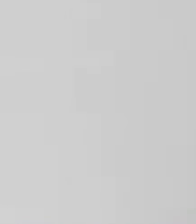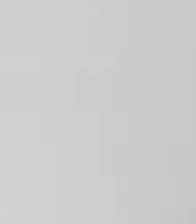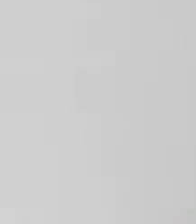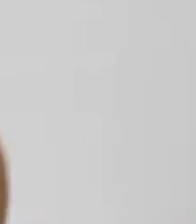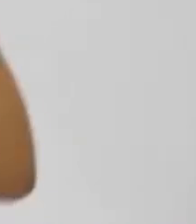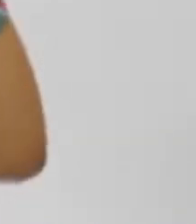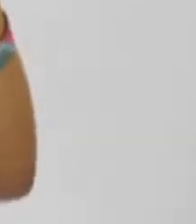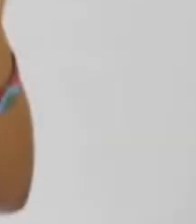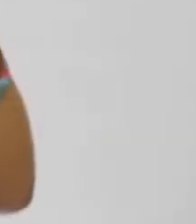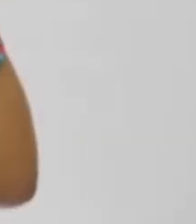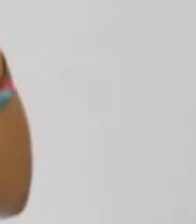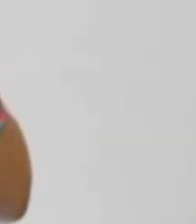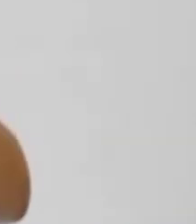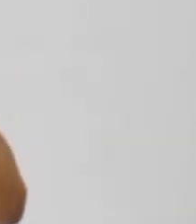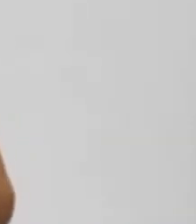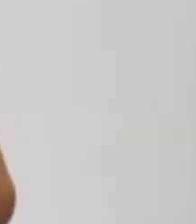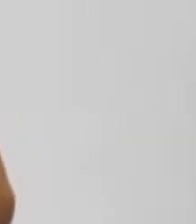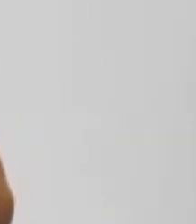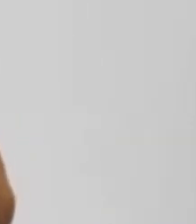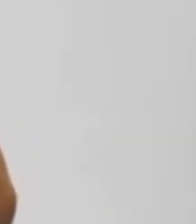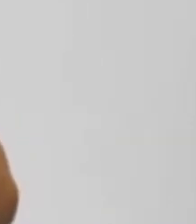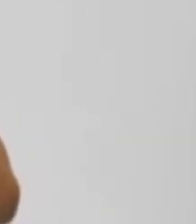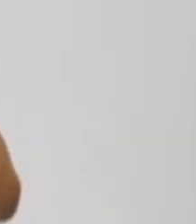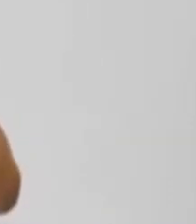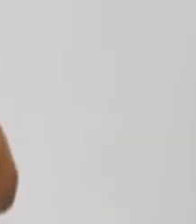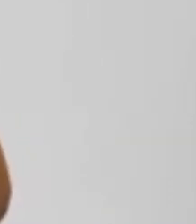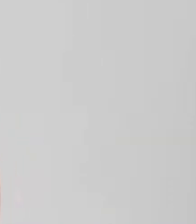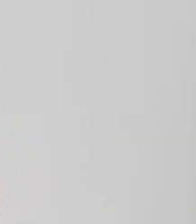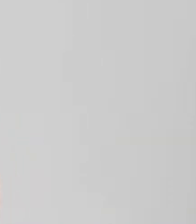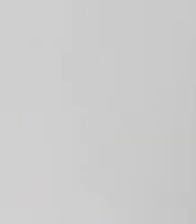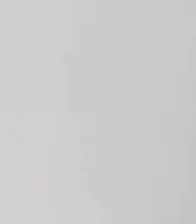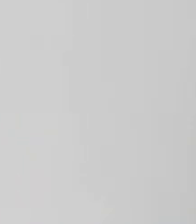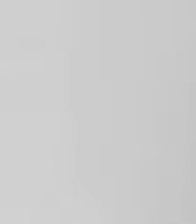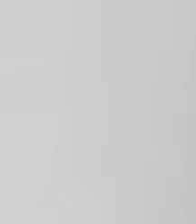my experiences they were snapping at my real life.